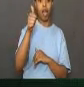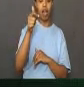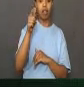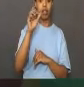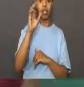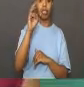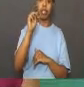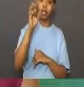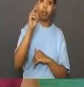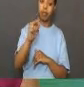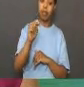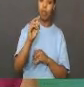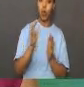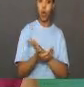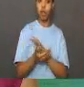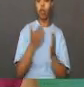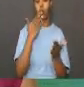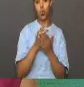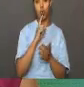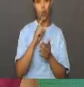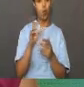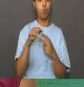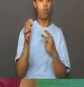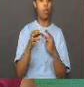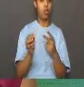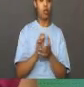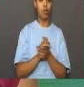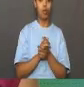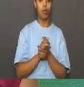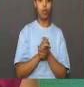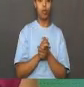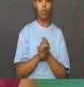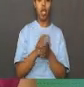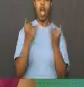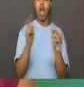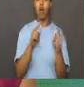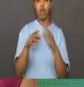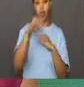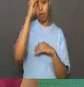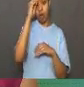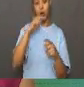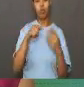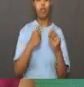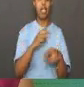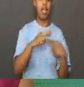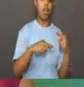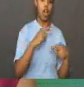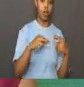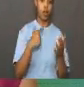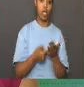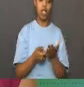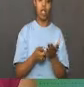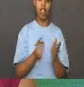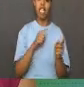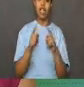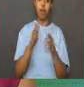are correct. Good work. We will learn about the reactions that take